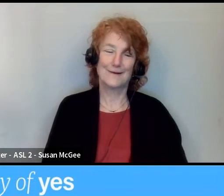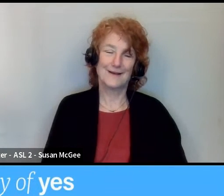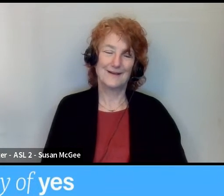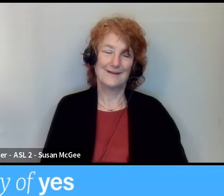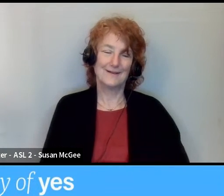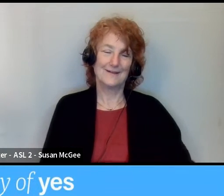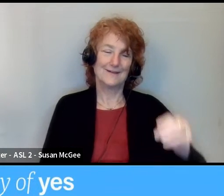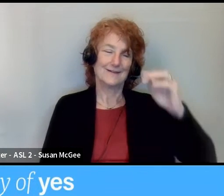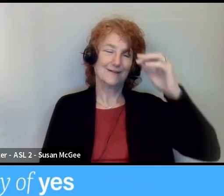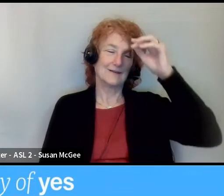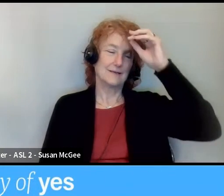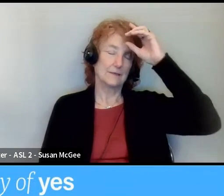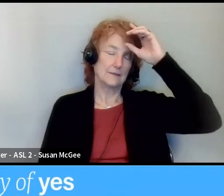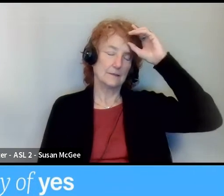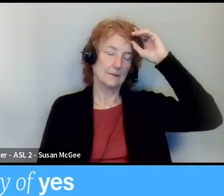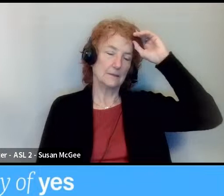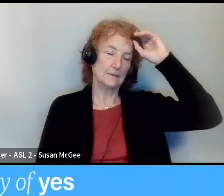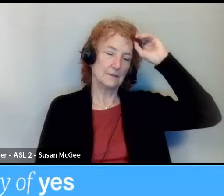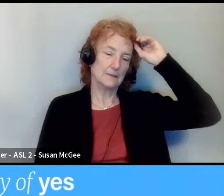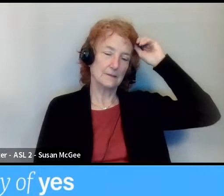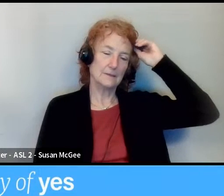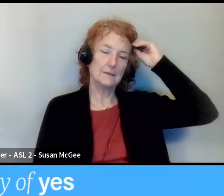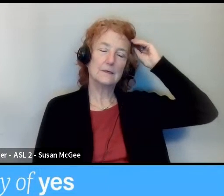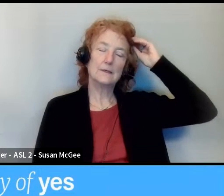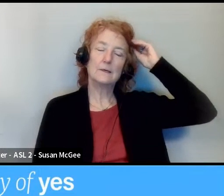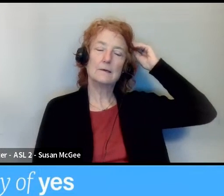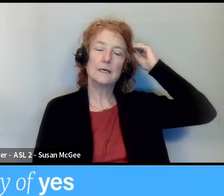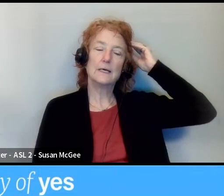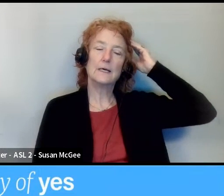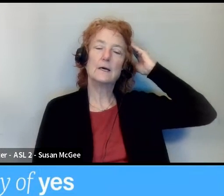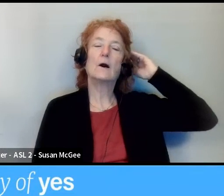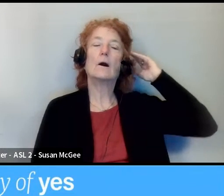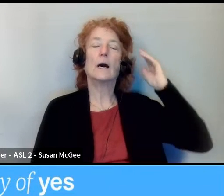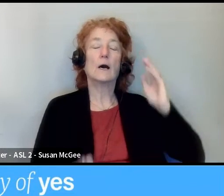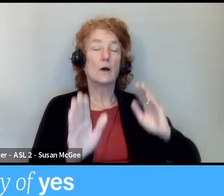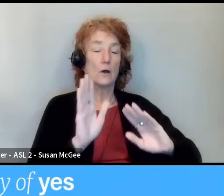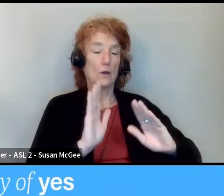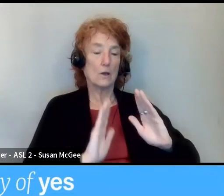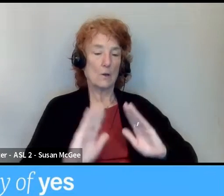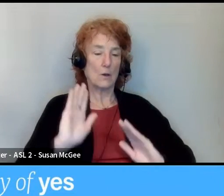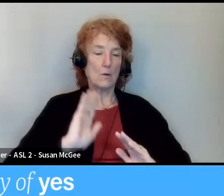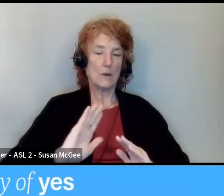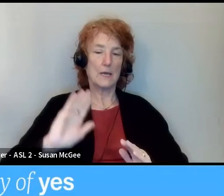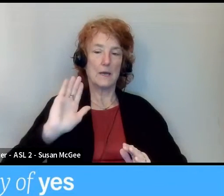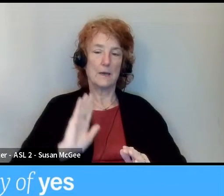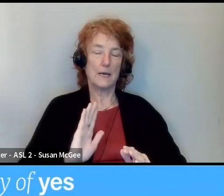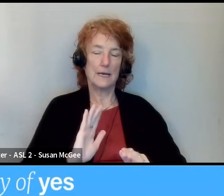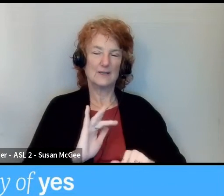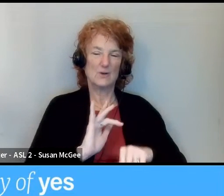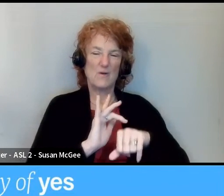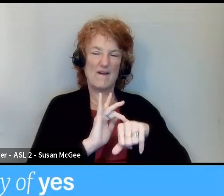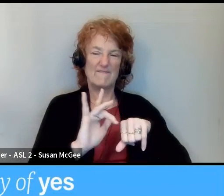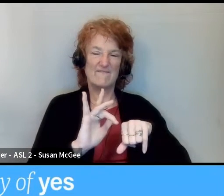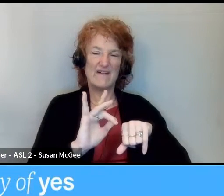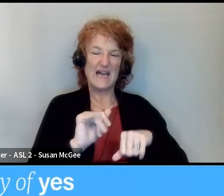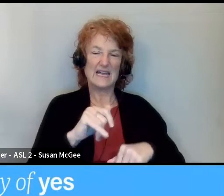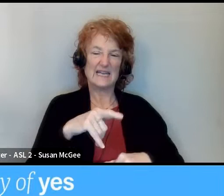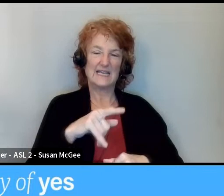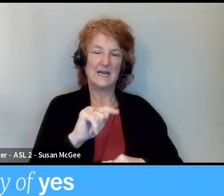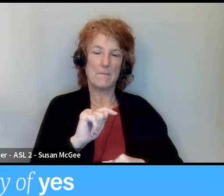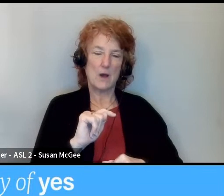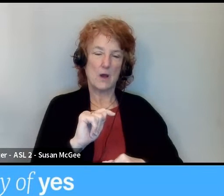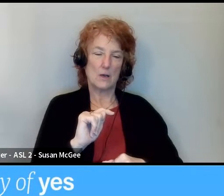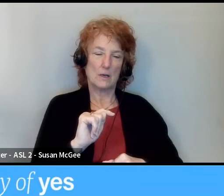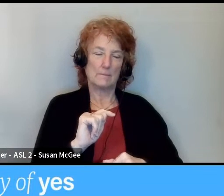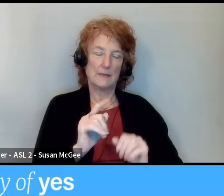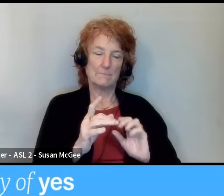Great. Going back to the point that Cheryl raised about vacant apartments, there's a statement in the